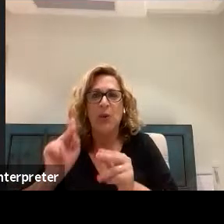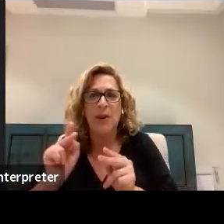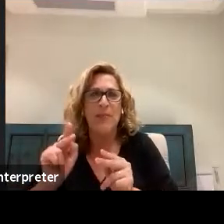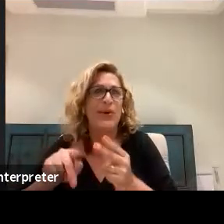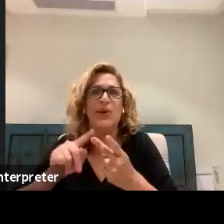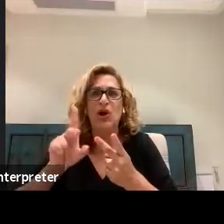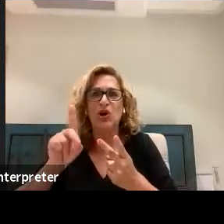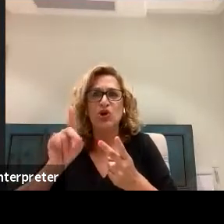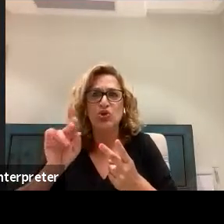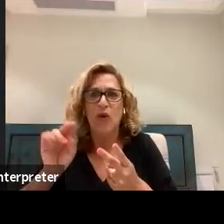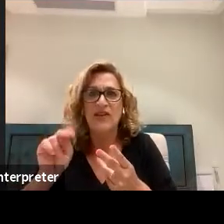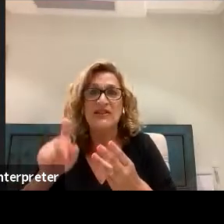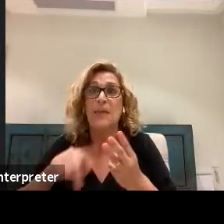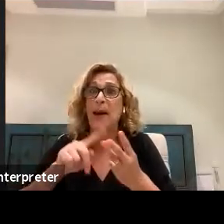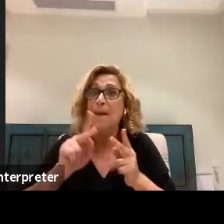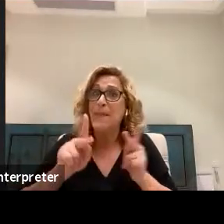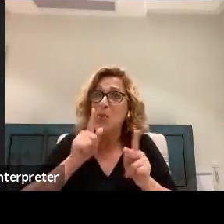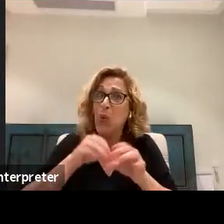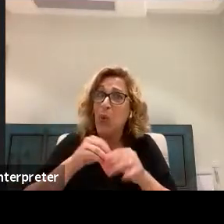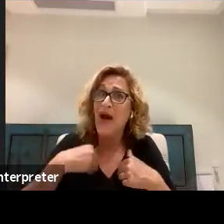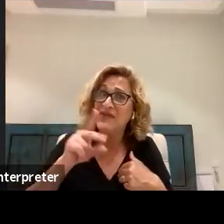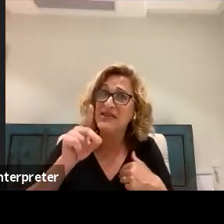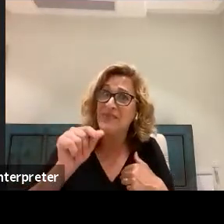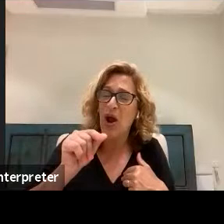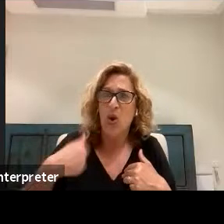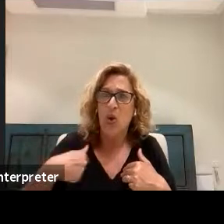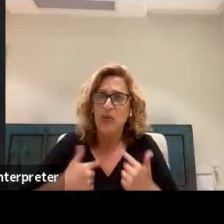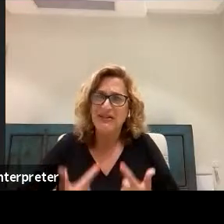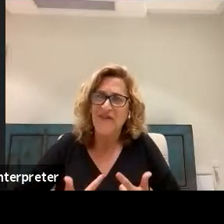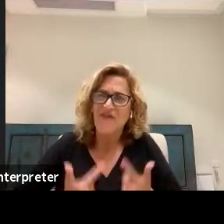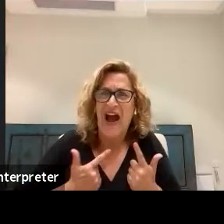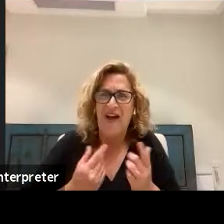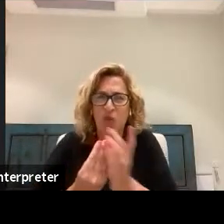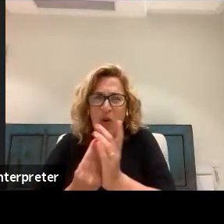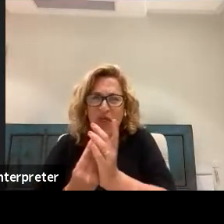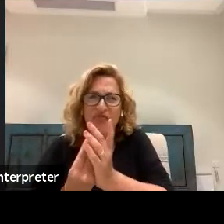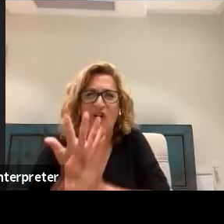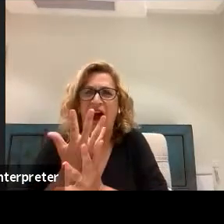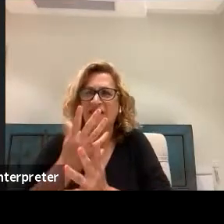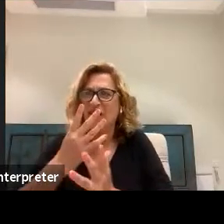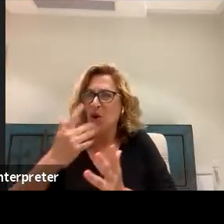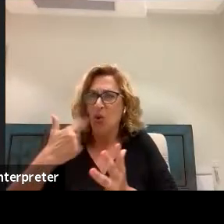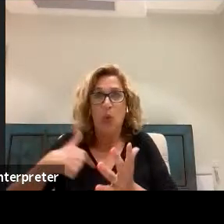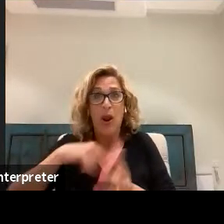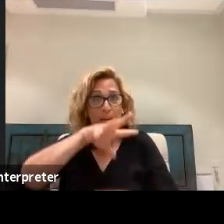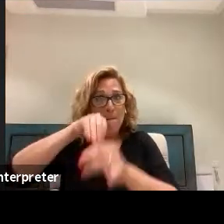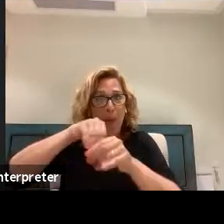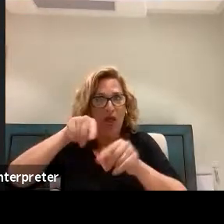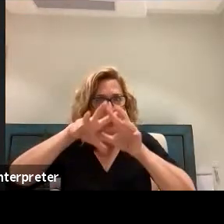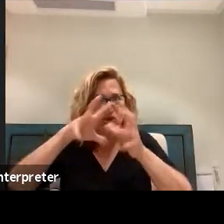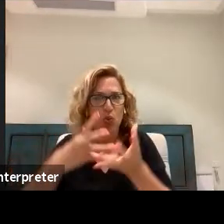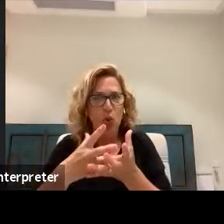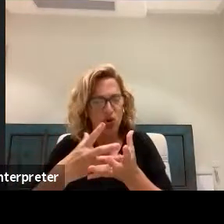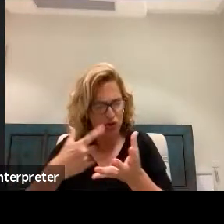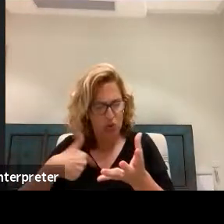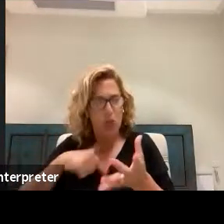we survive, we are part of this world, period. And so we do belong